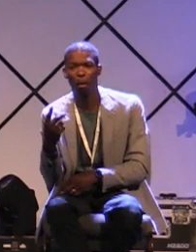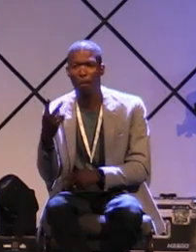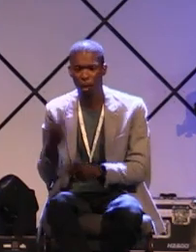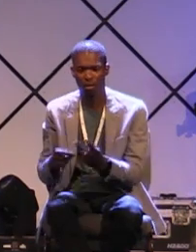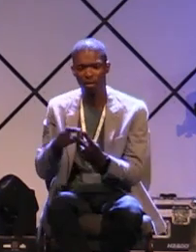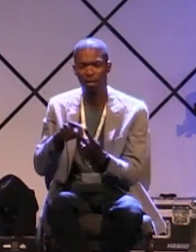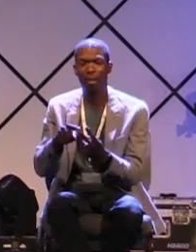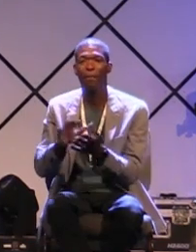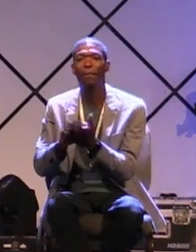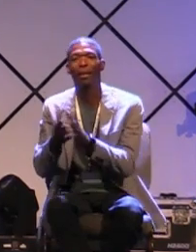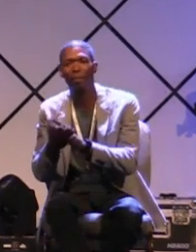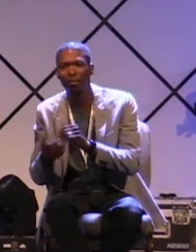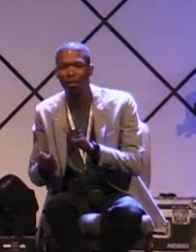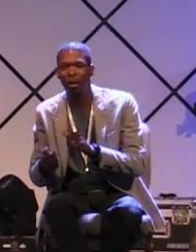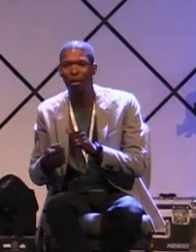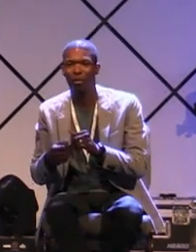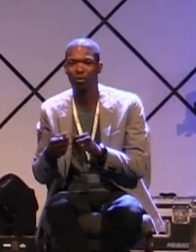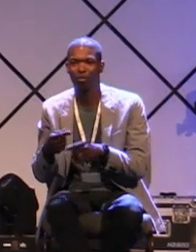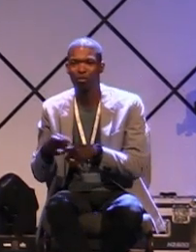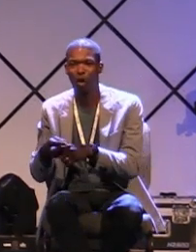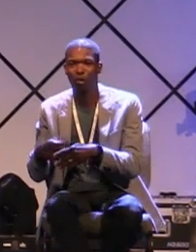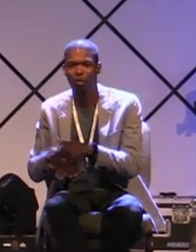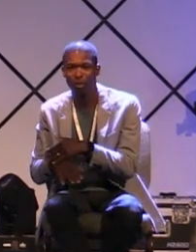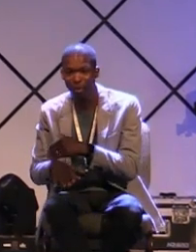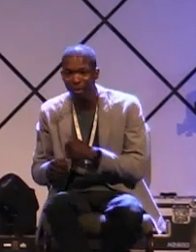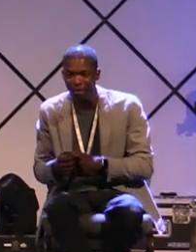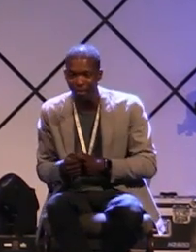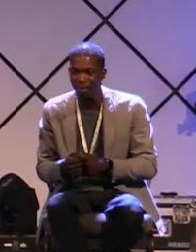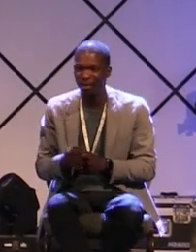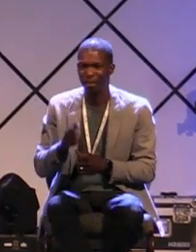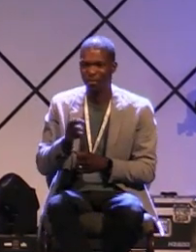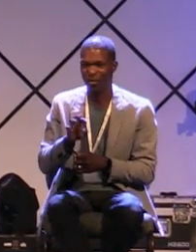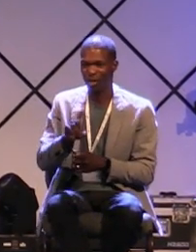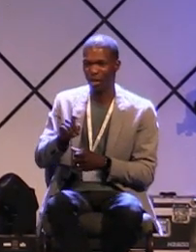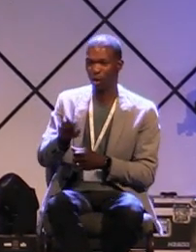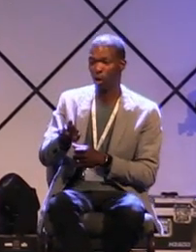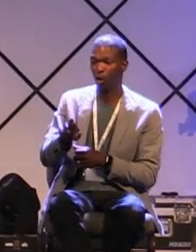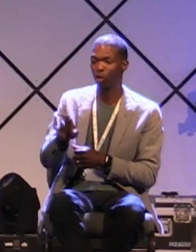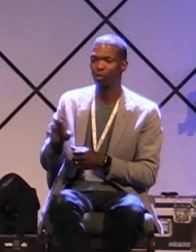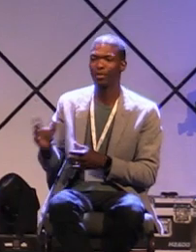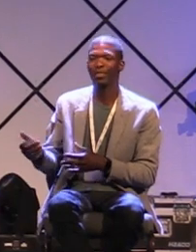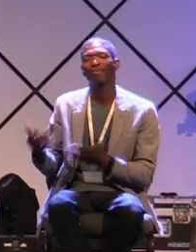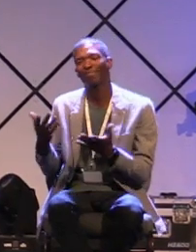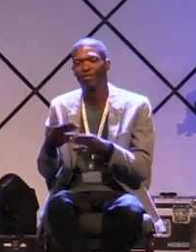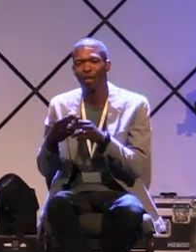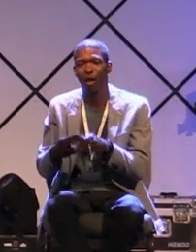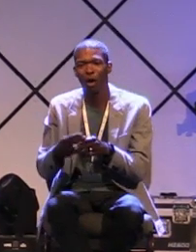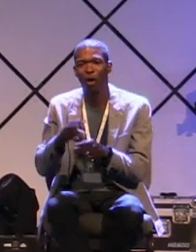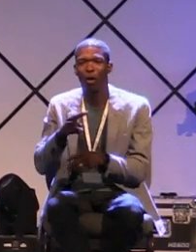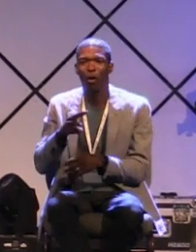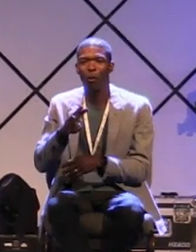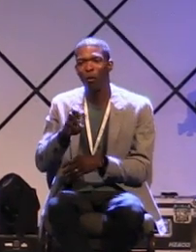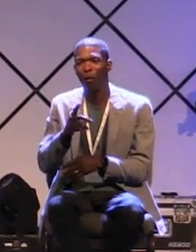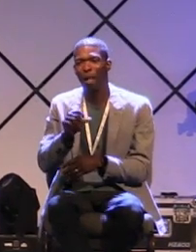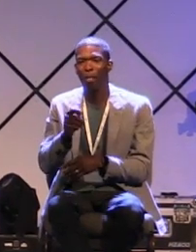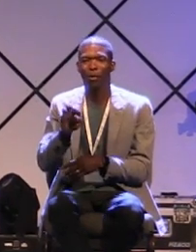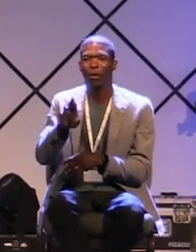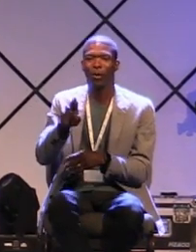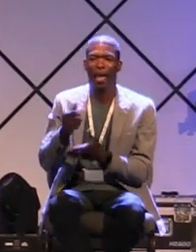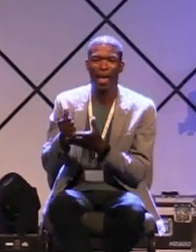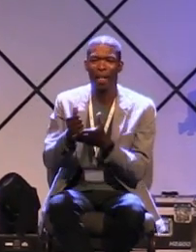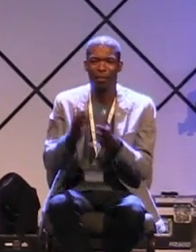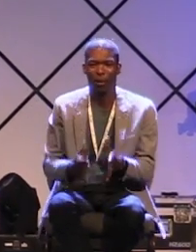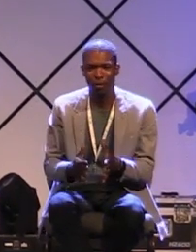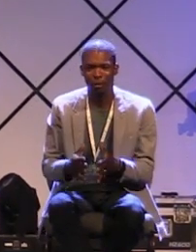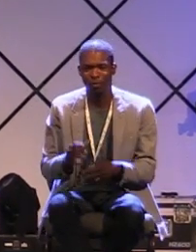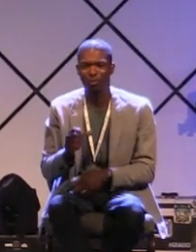breeders. So this is her 2nd breeder. Darcy is presenting Wendy with her whelper helper and best friend, Susie Hoppy.